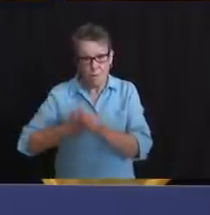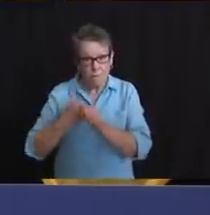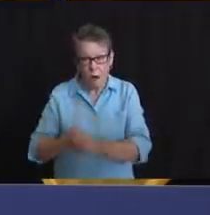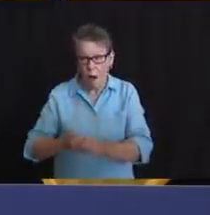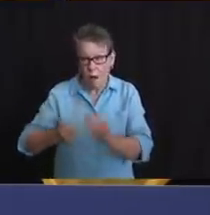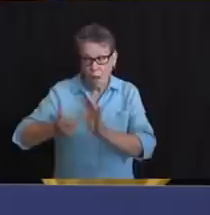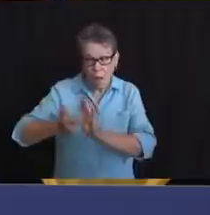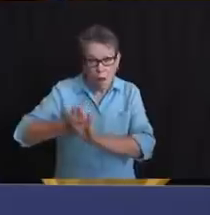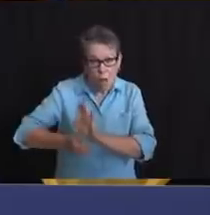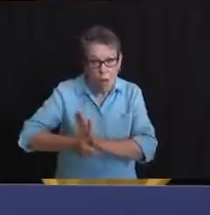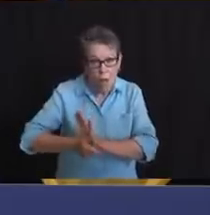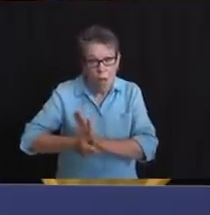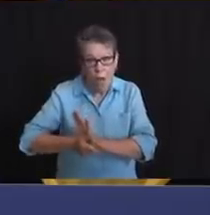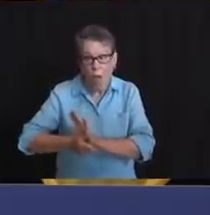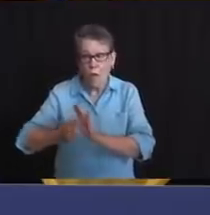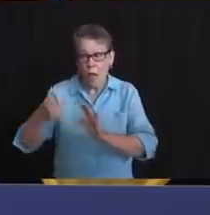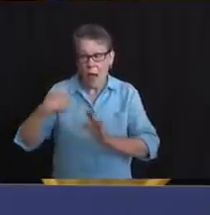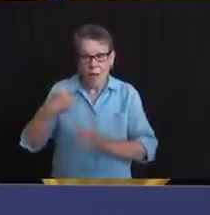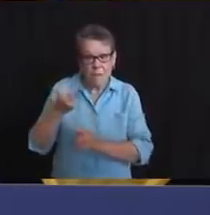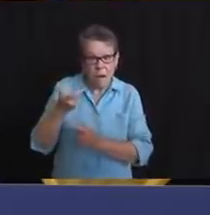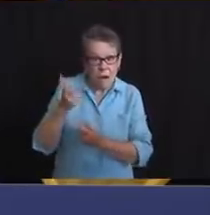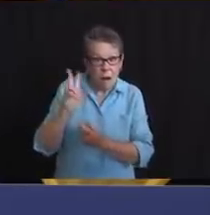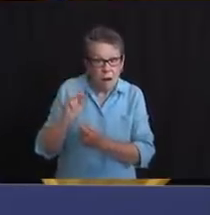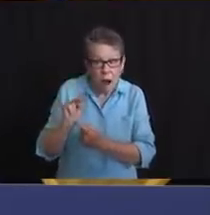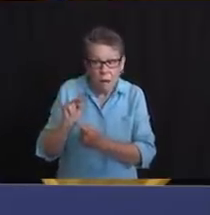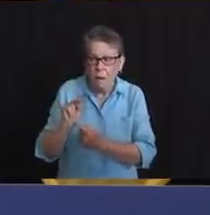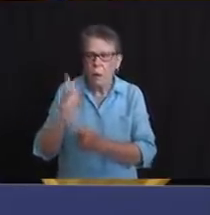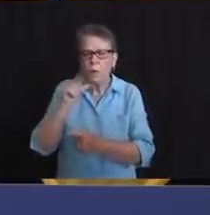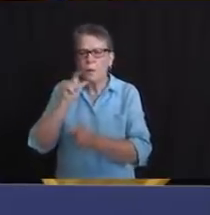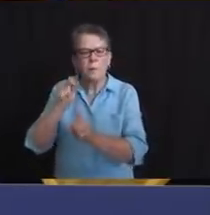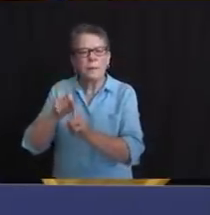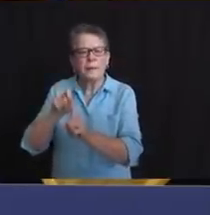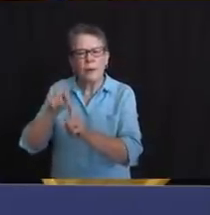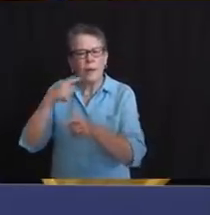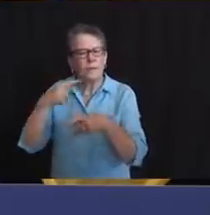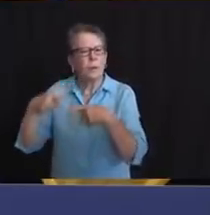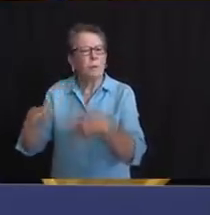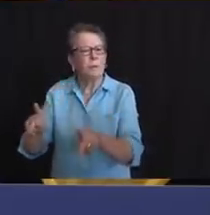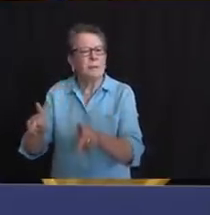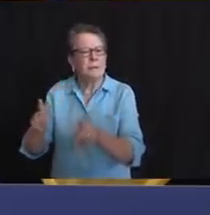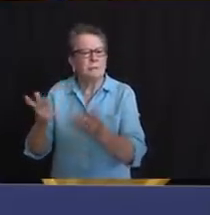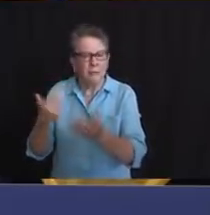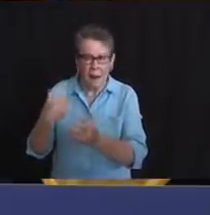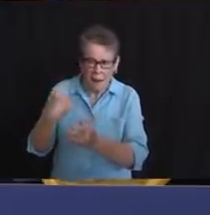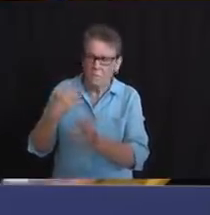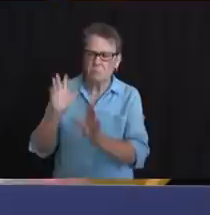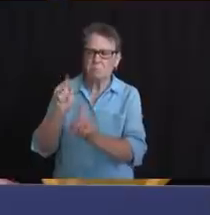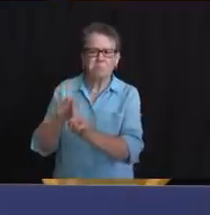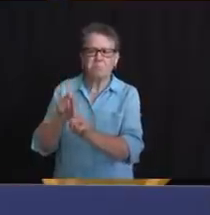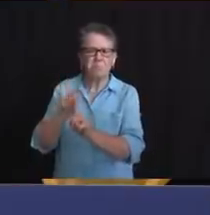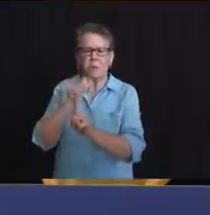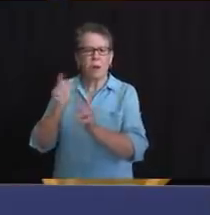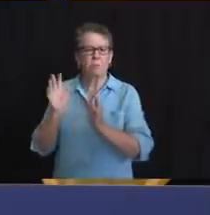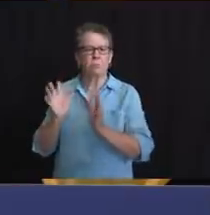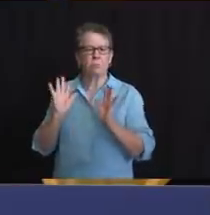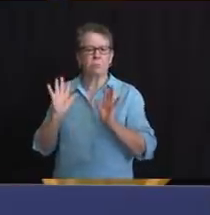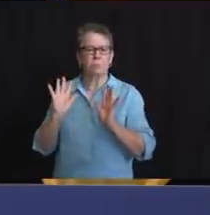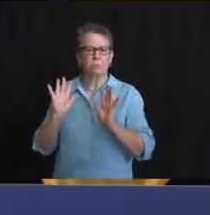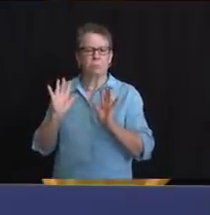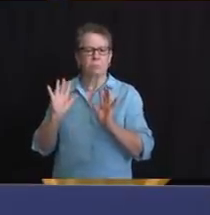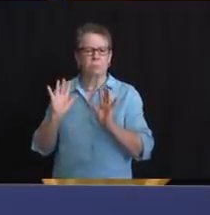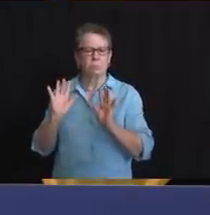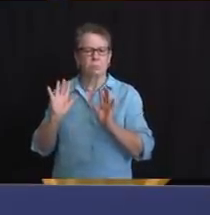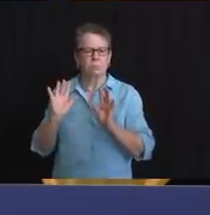by, data and other things? Yes. But our steps from moment one, and Pat, you tell me if you see this any